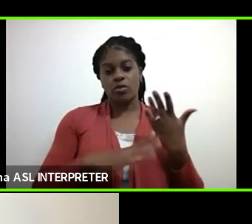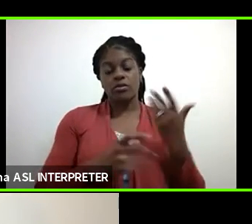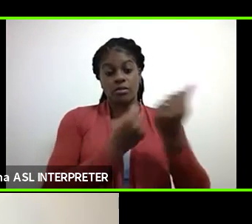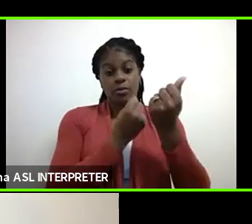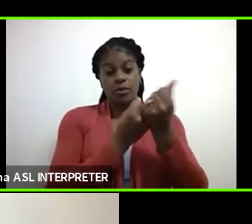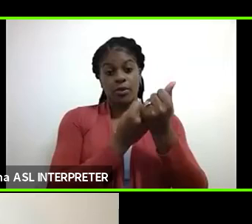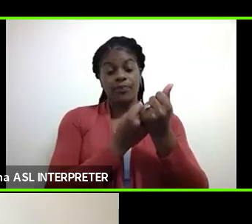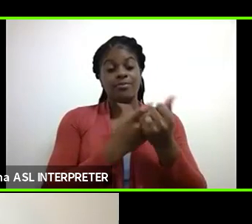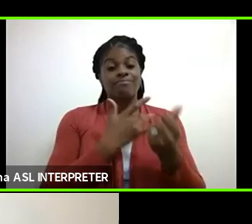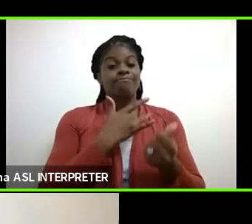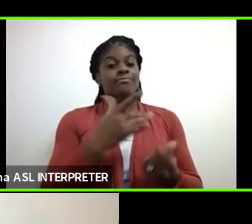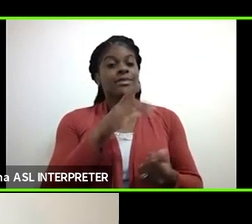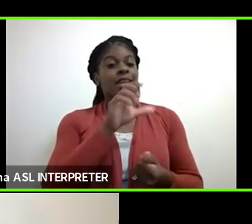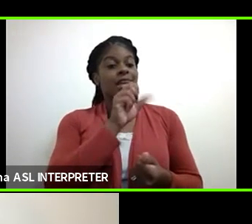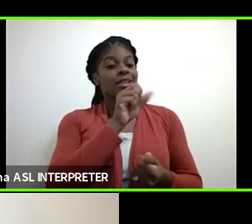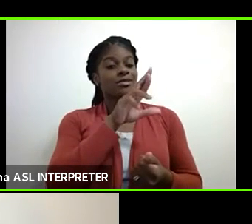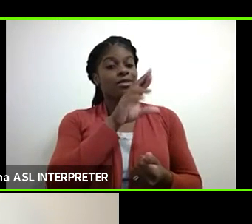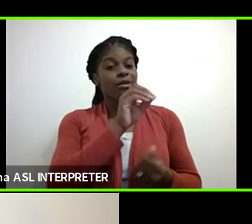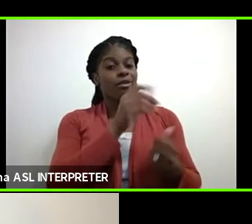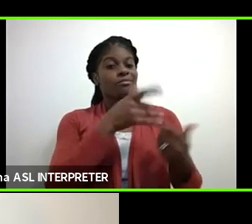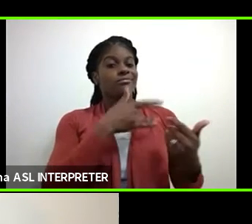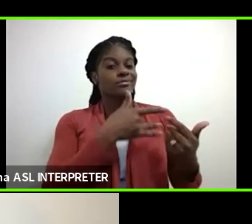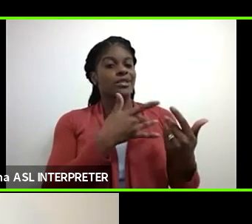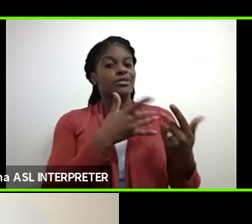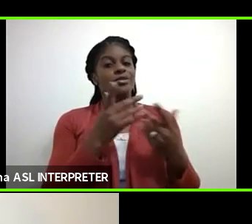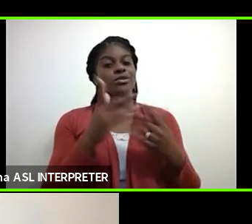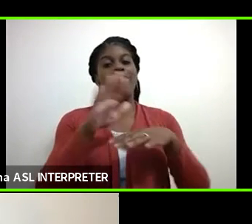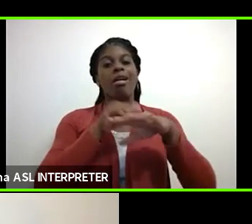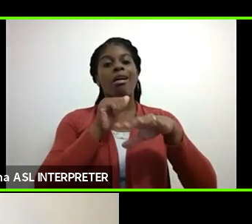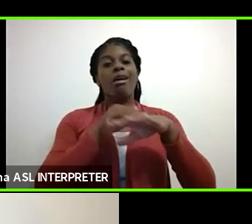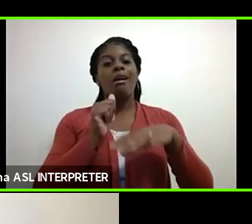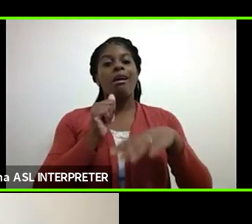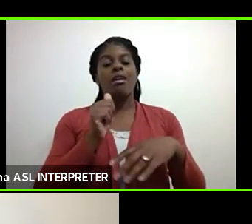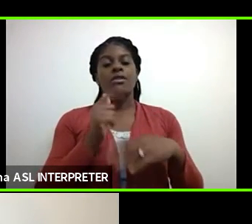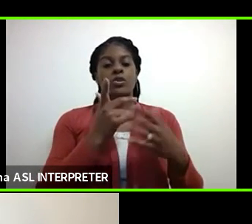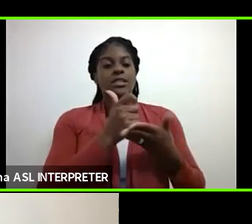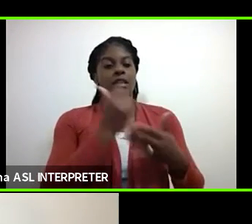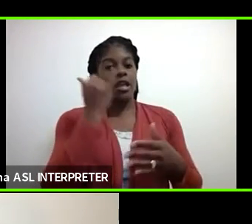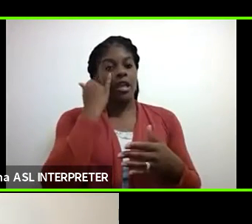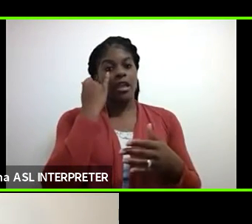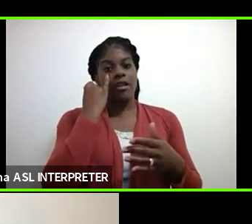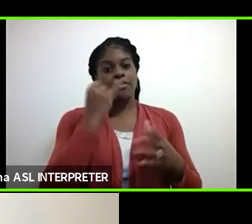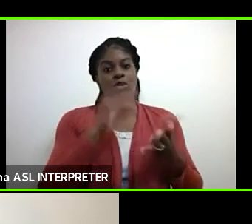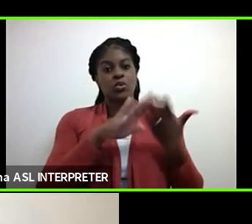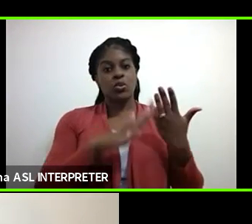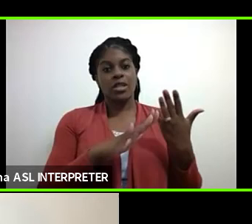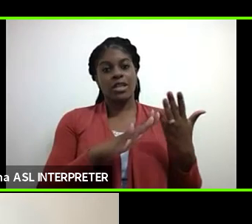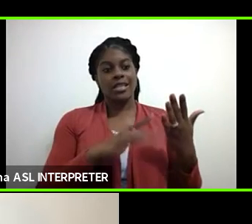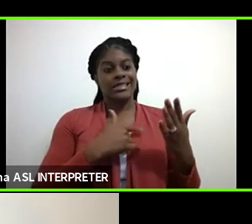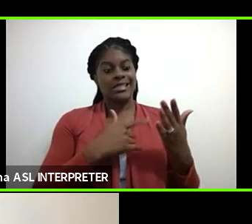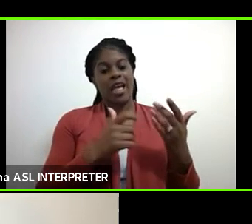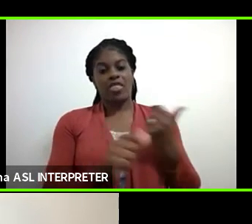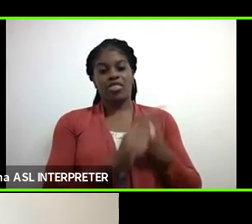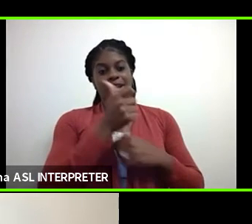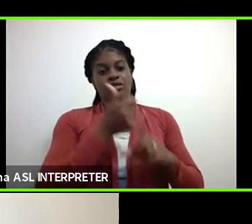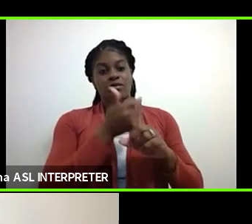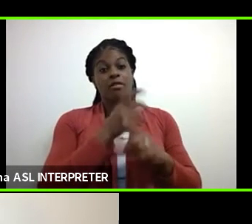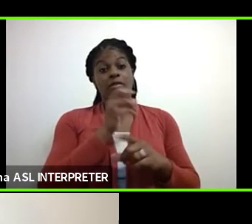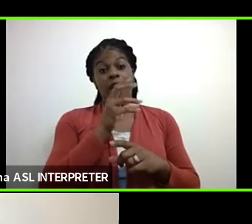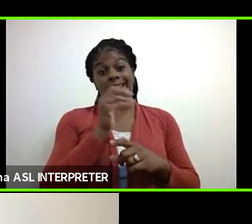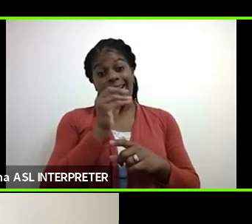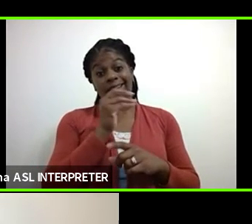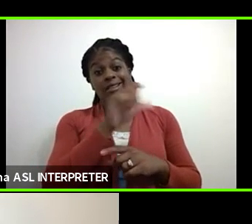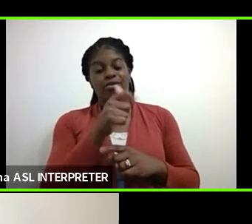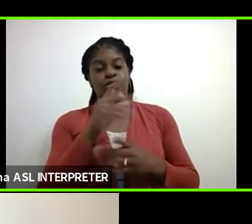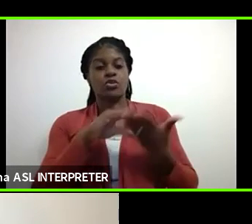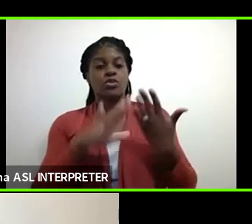the SRO is called to assist if students pose a threat to themselves or other students. Sometimes SROs